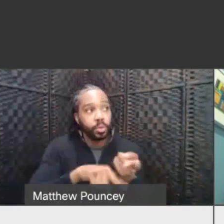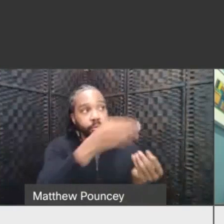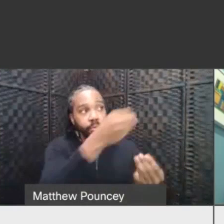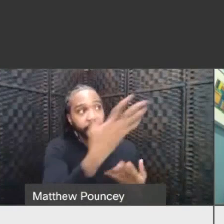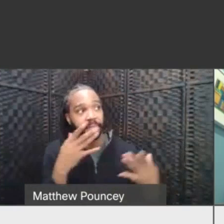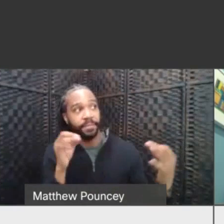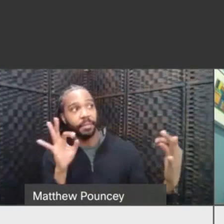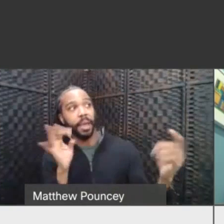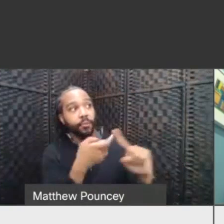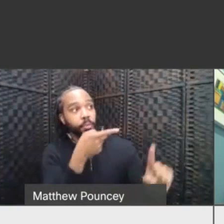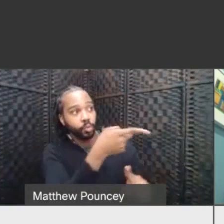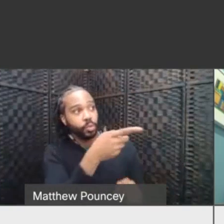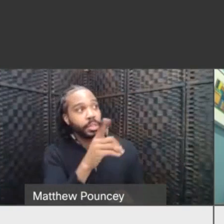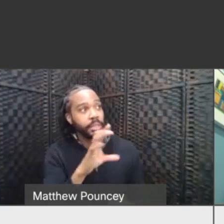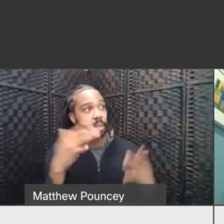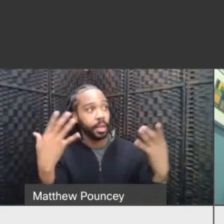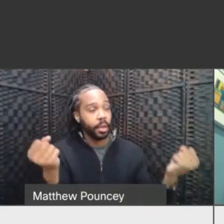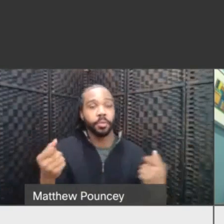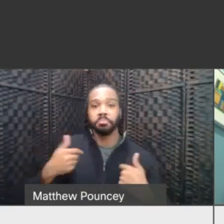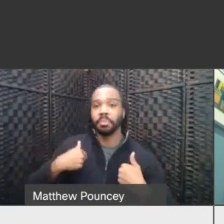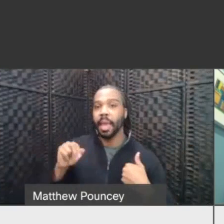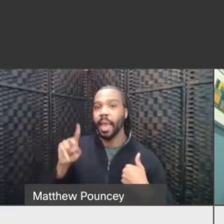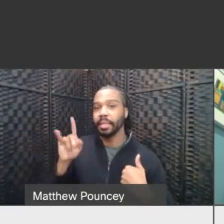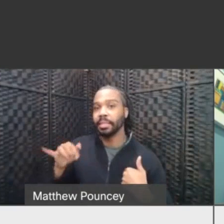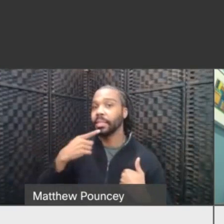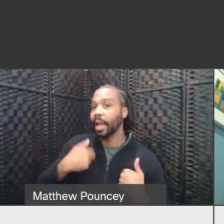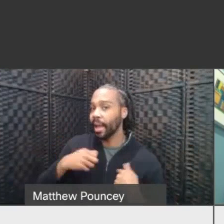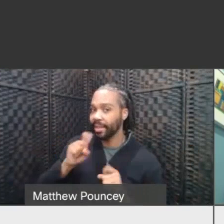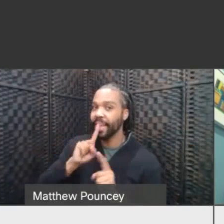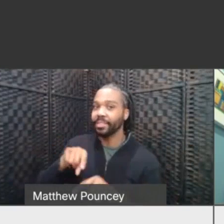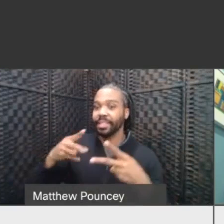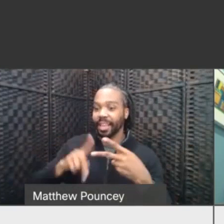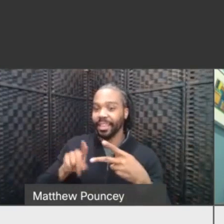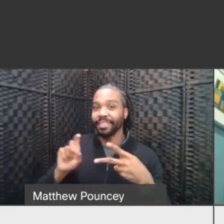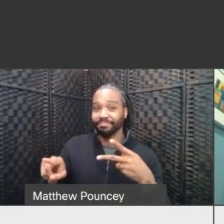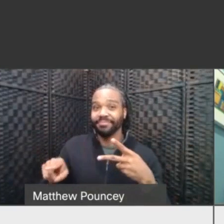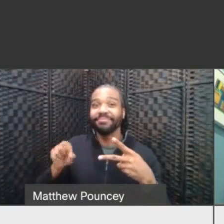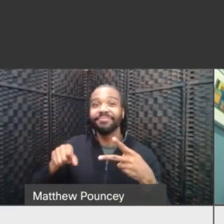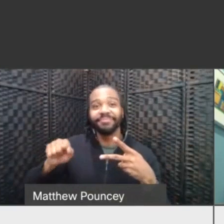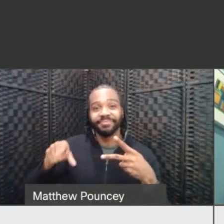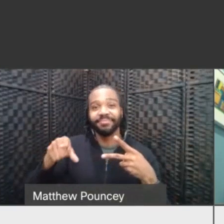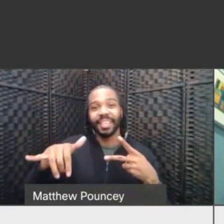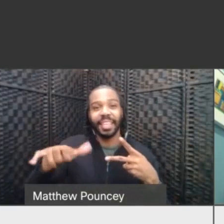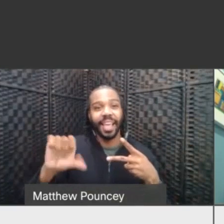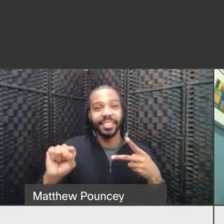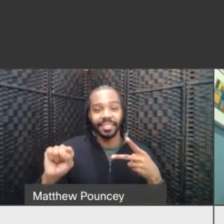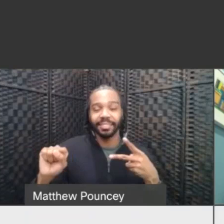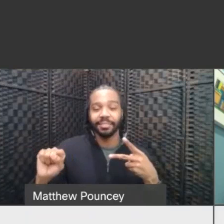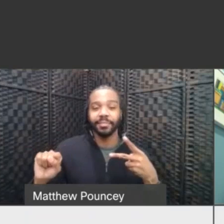feedback from DC Health? I can answer the second question only. Yes.